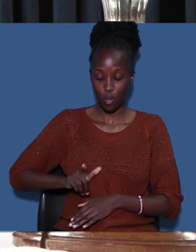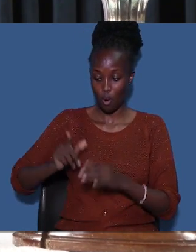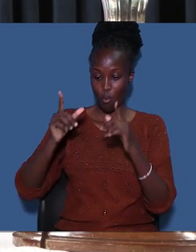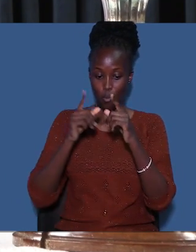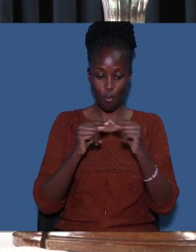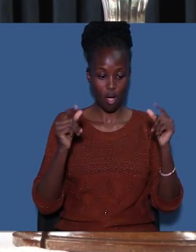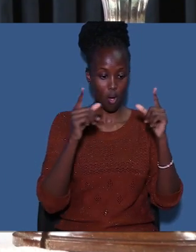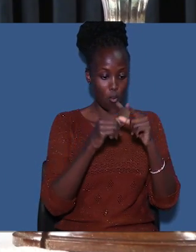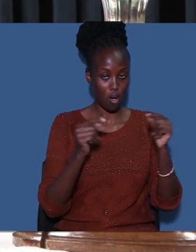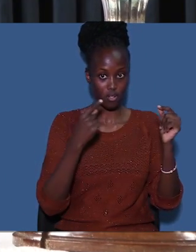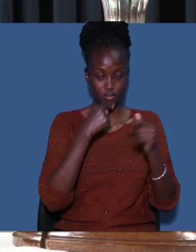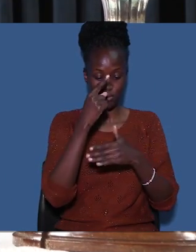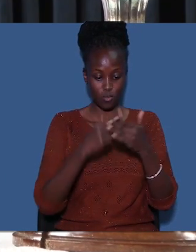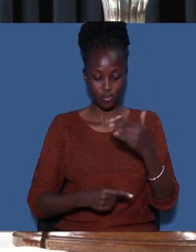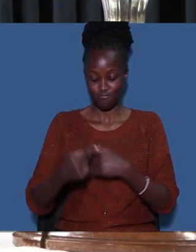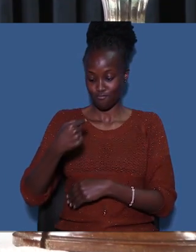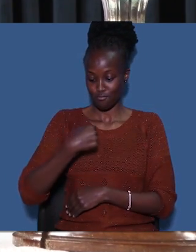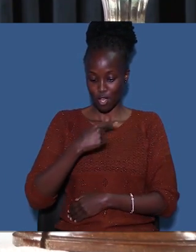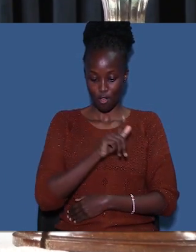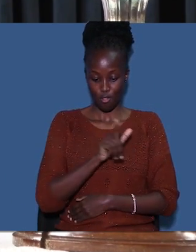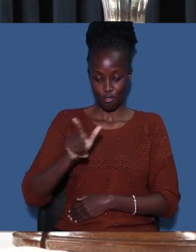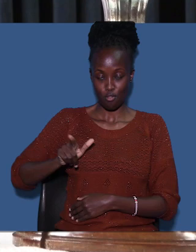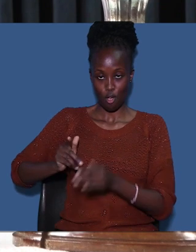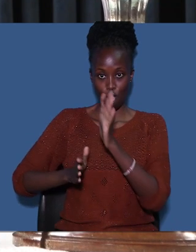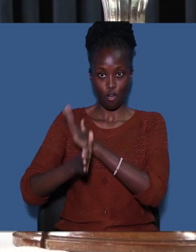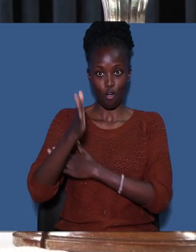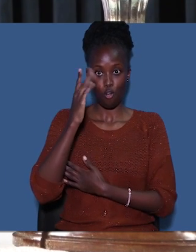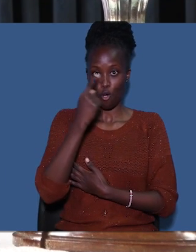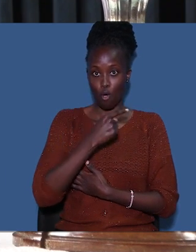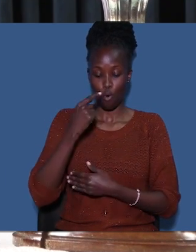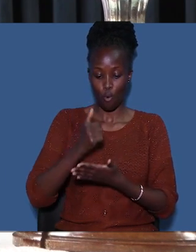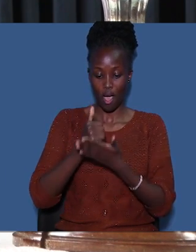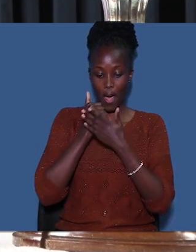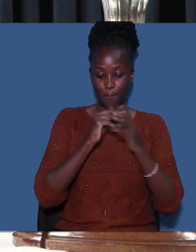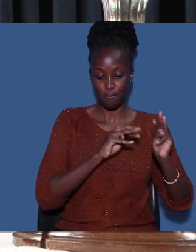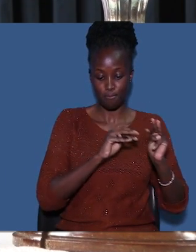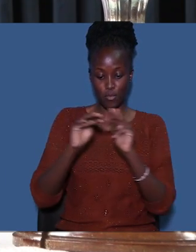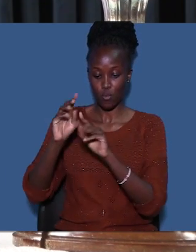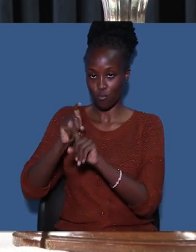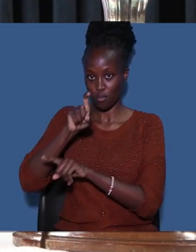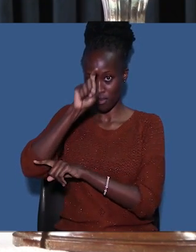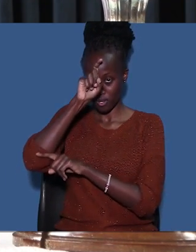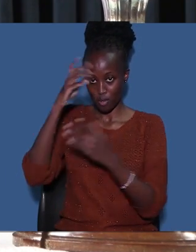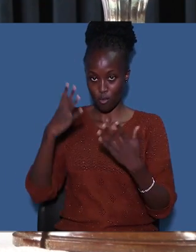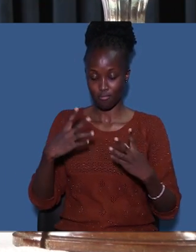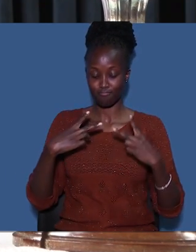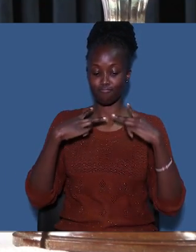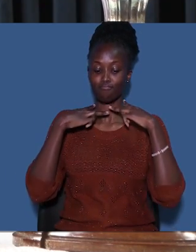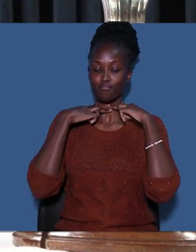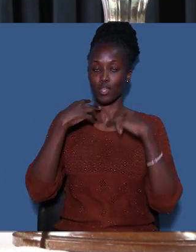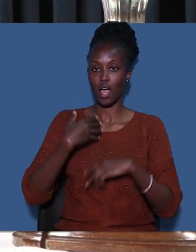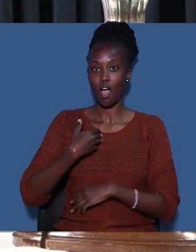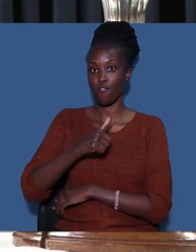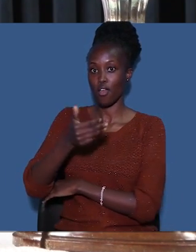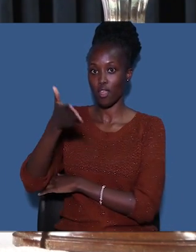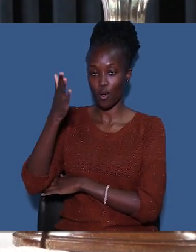words, I am the Lord your God who brought you out of Egypt, out of the land of slavery. You shall have no other gods before